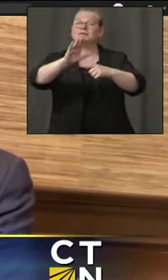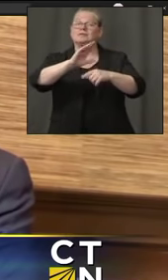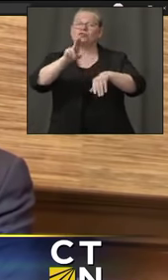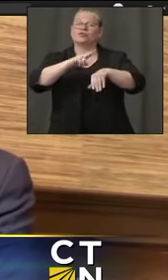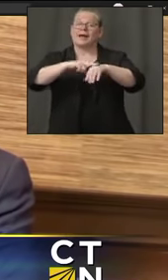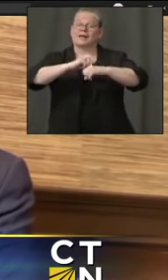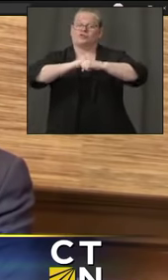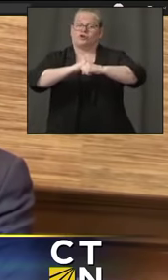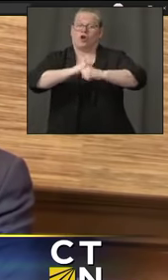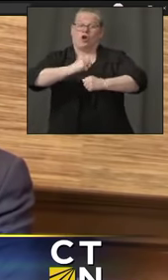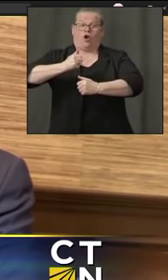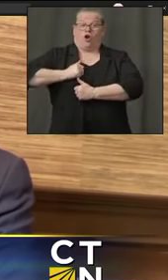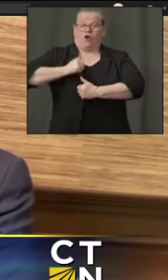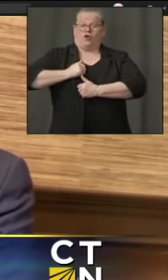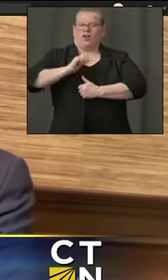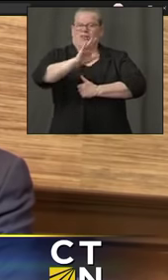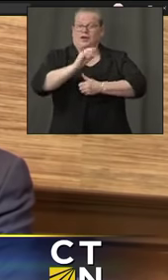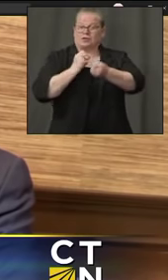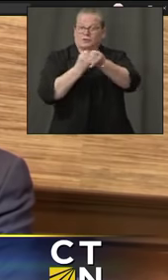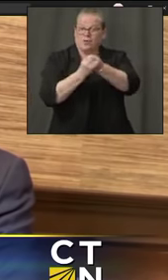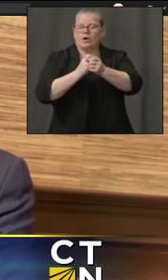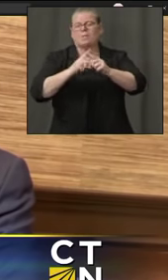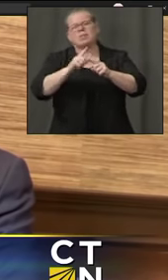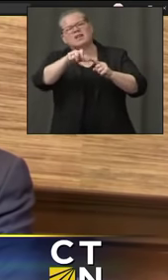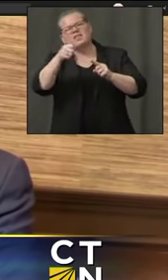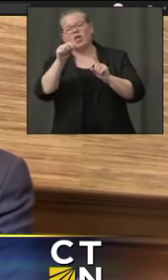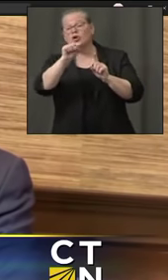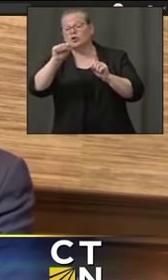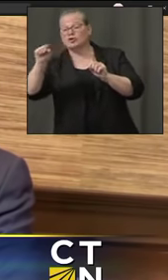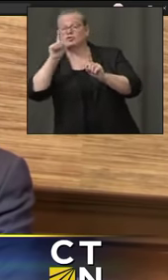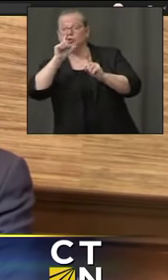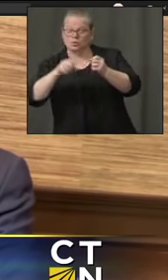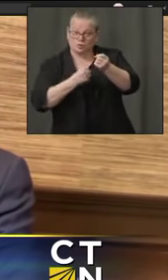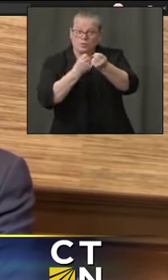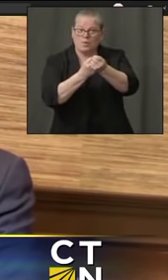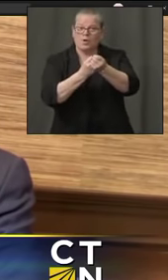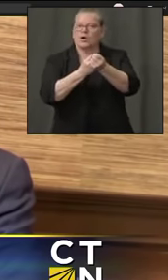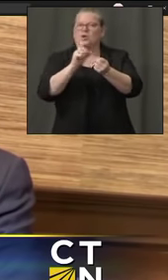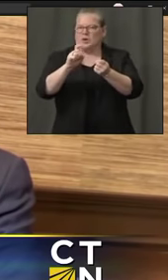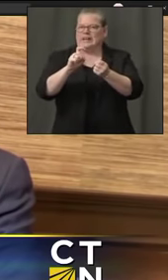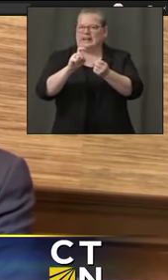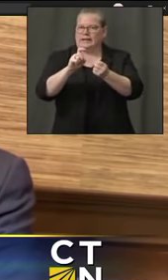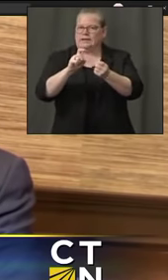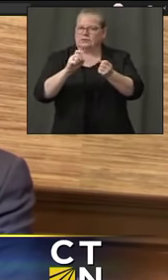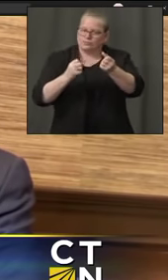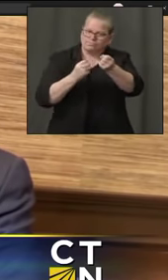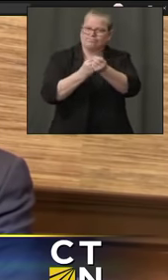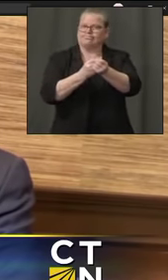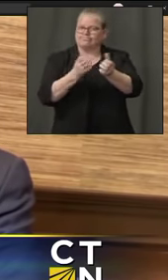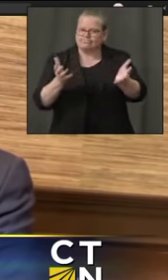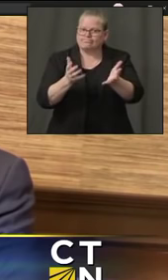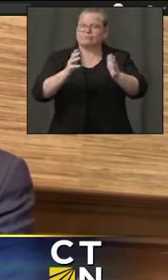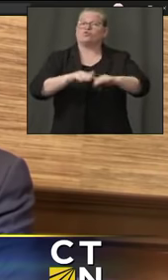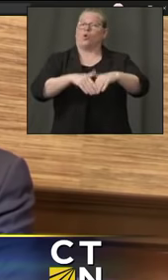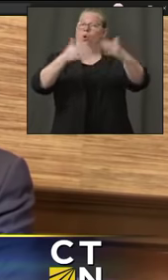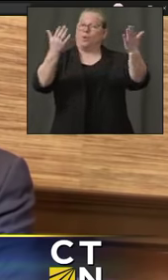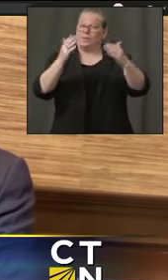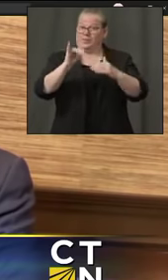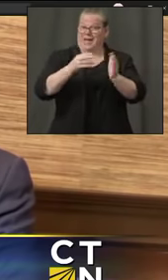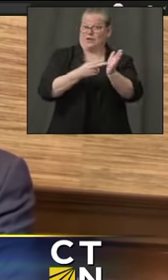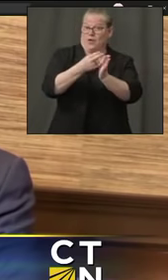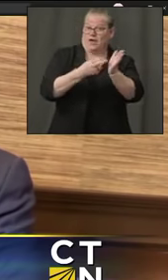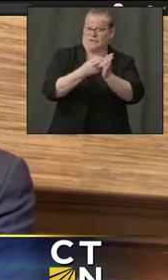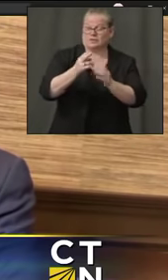there who gave us the support we needed to get that up and running. And since the opening of that first few sites,